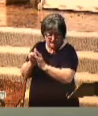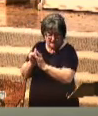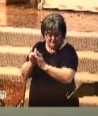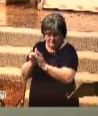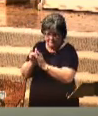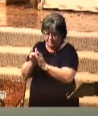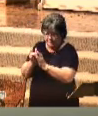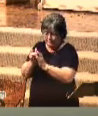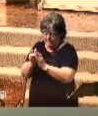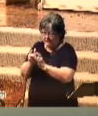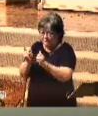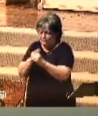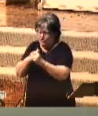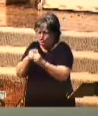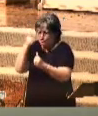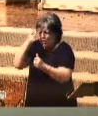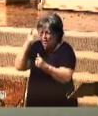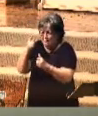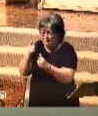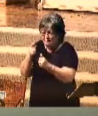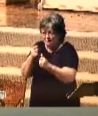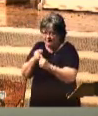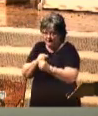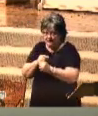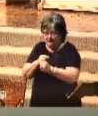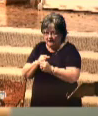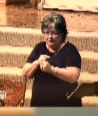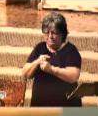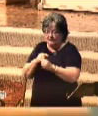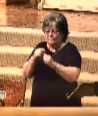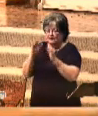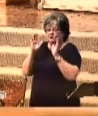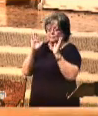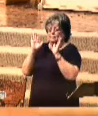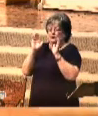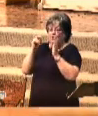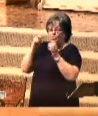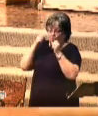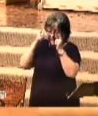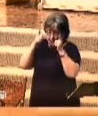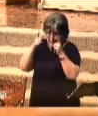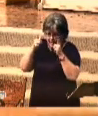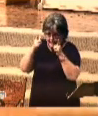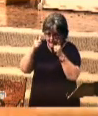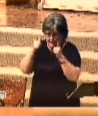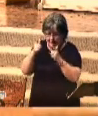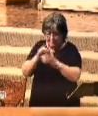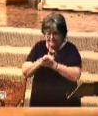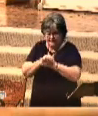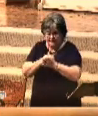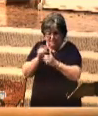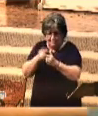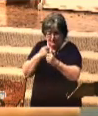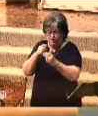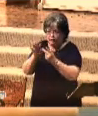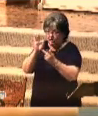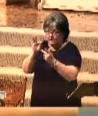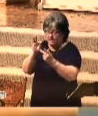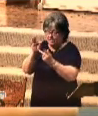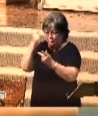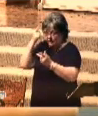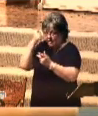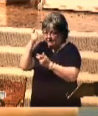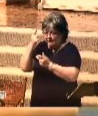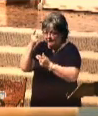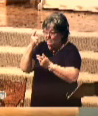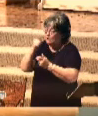The very first thought in our mind as we get the bed off our back, the very first decision, the very first thought that should be